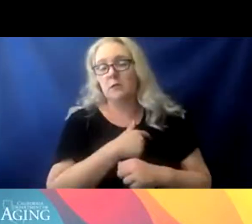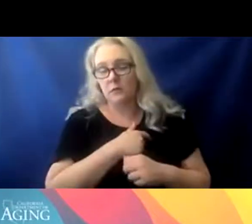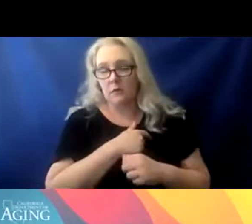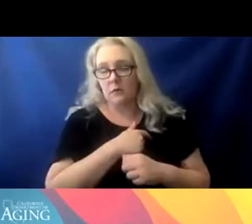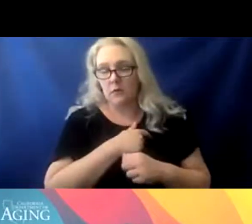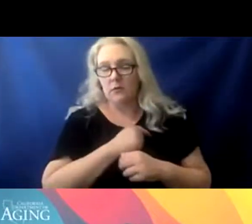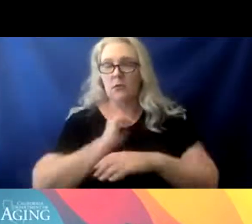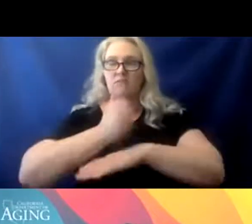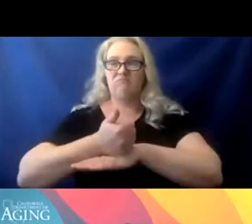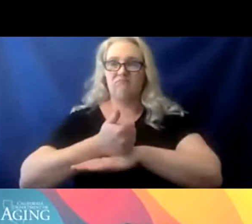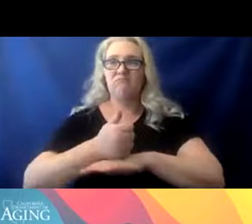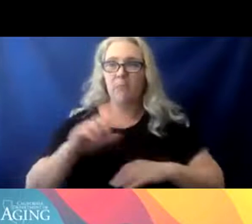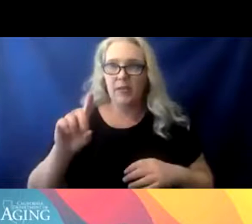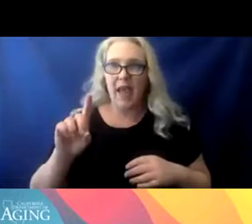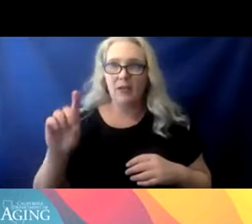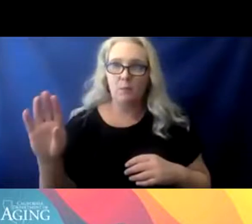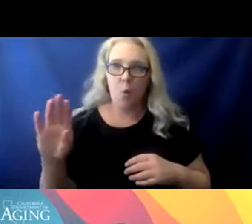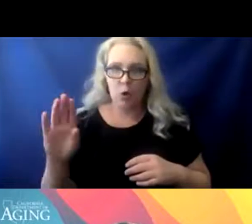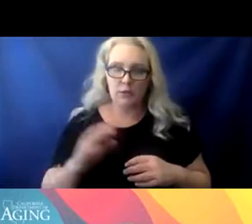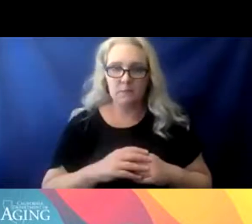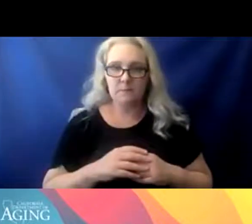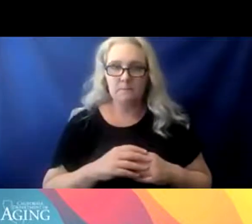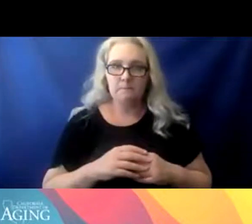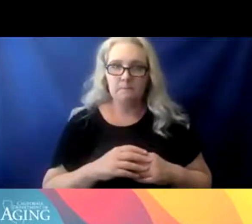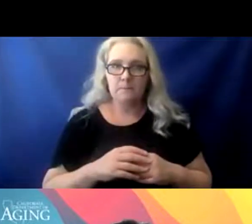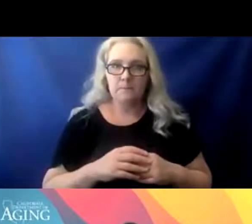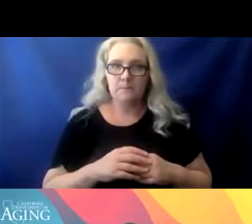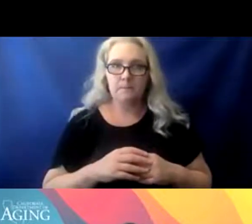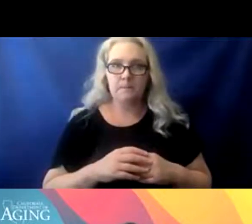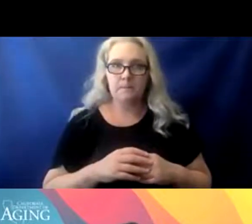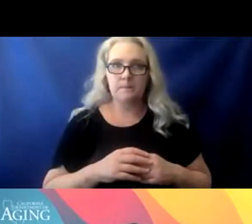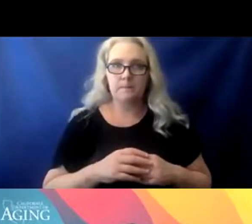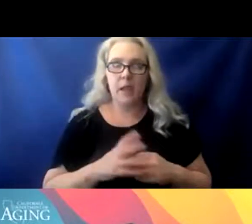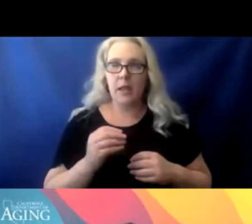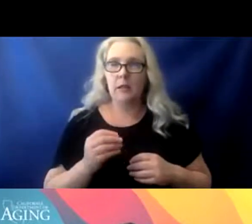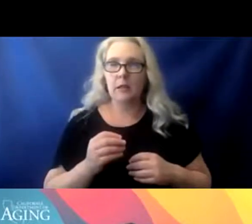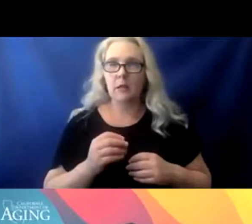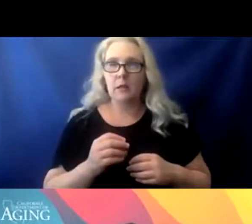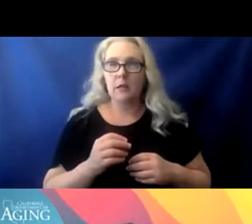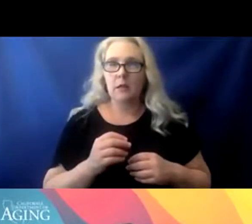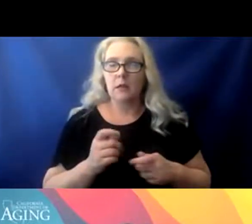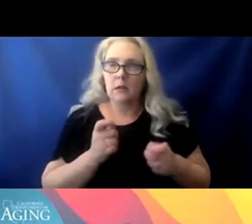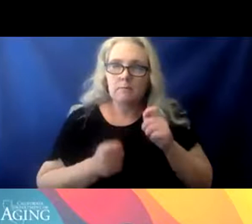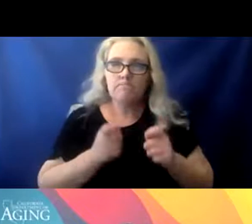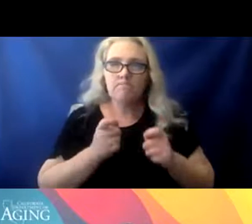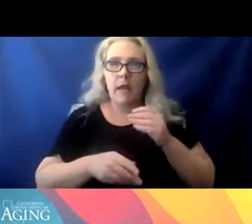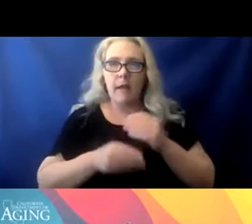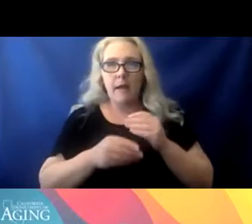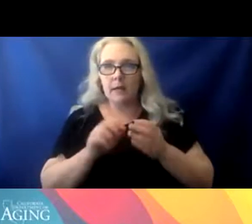data dashboard together and keep it as a living, breathing resource.